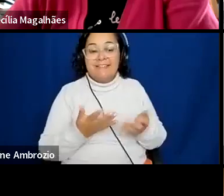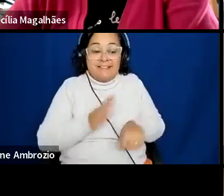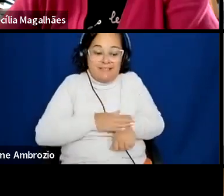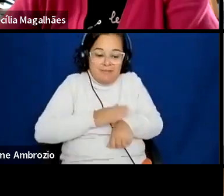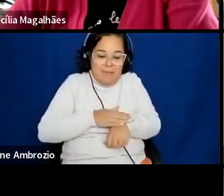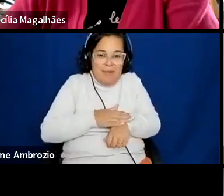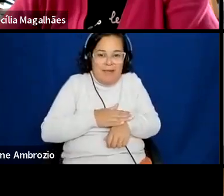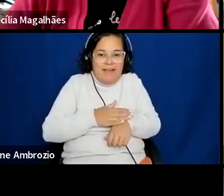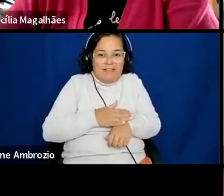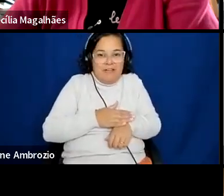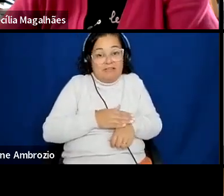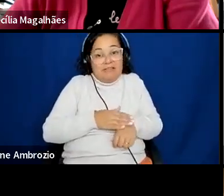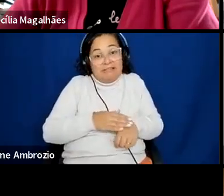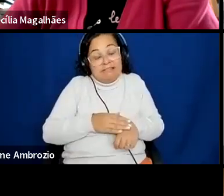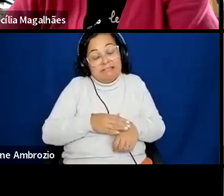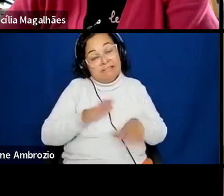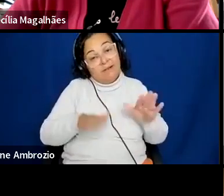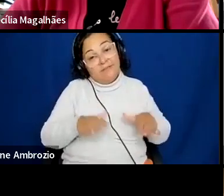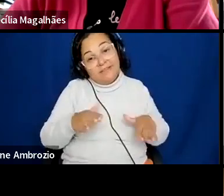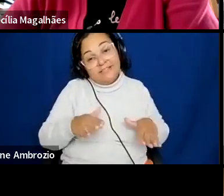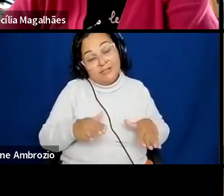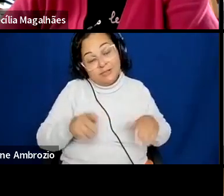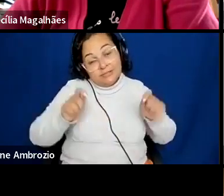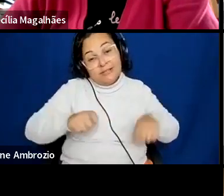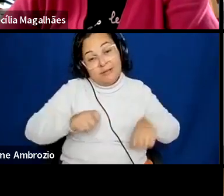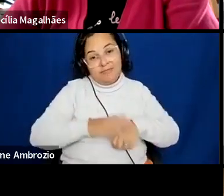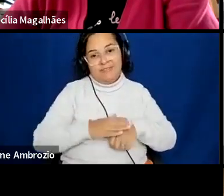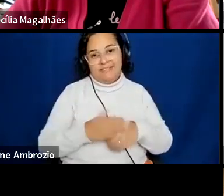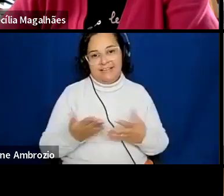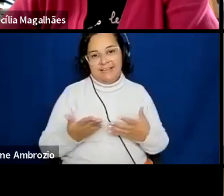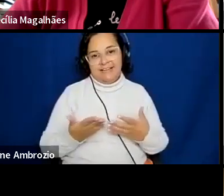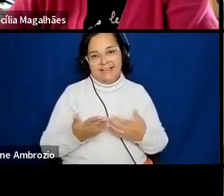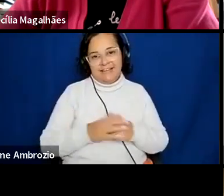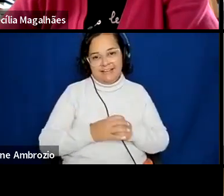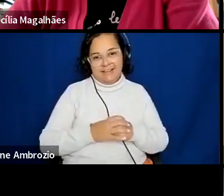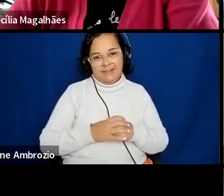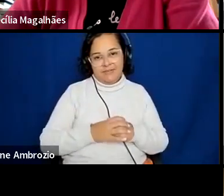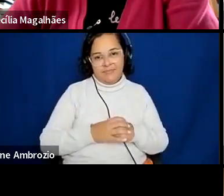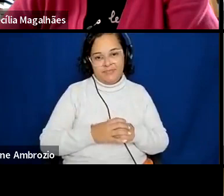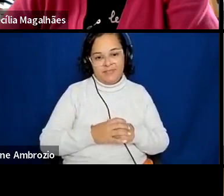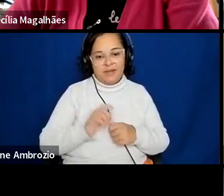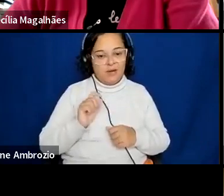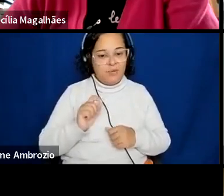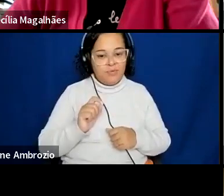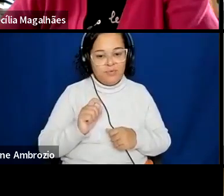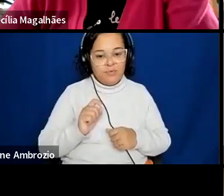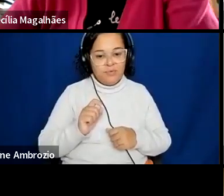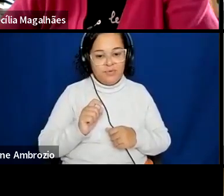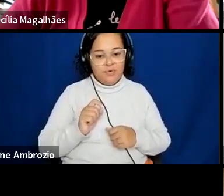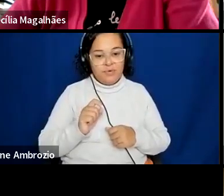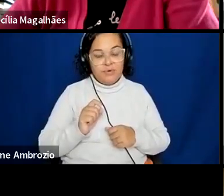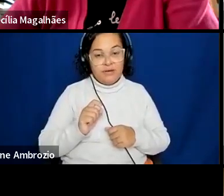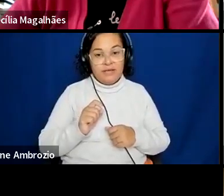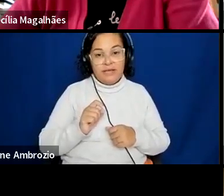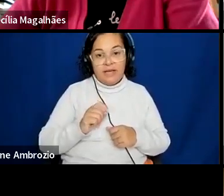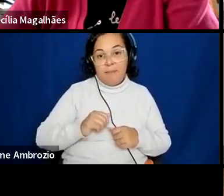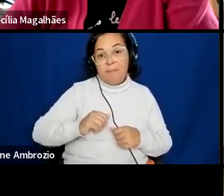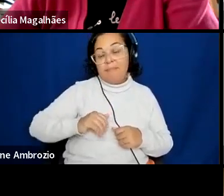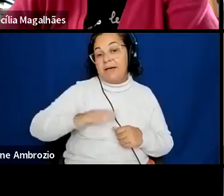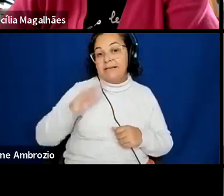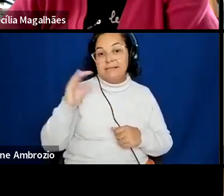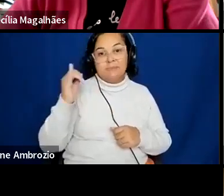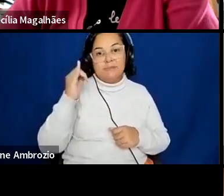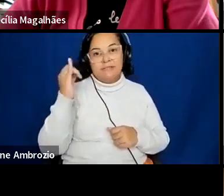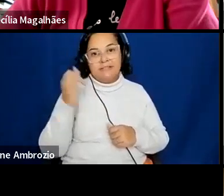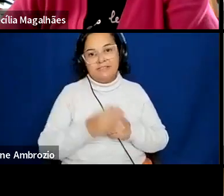of how we prioritize. I mean, personally, I've had that problem, you know, a